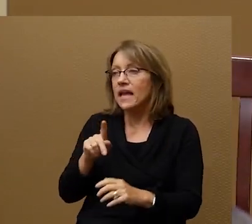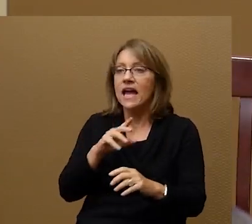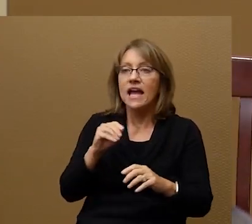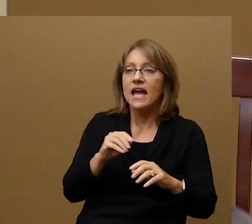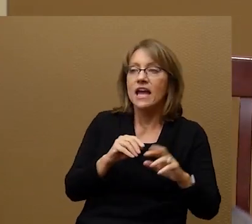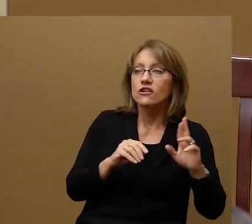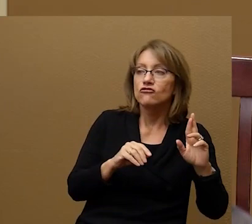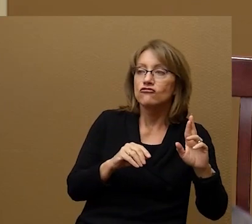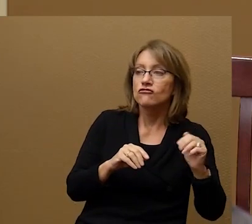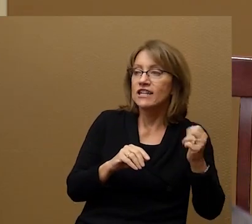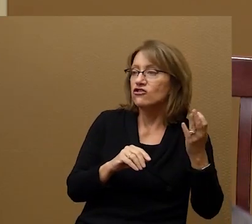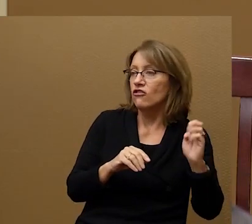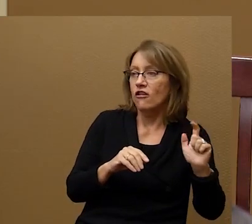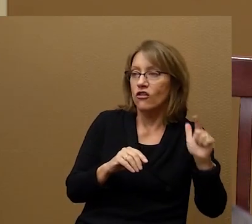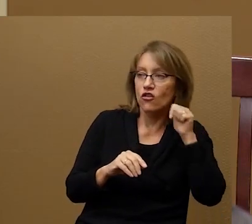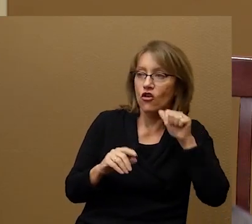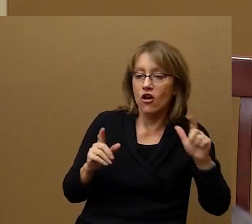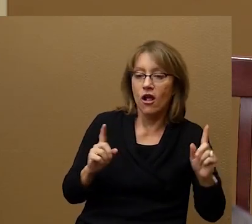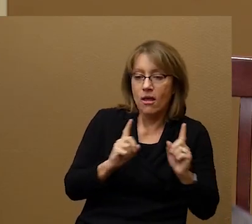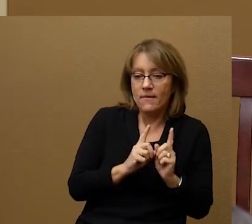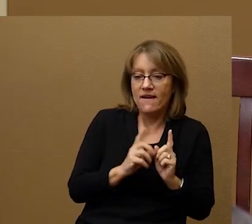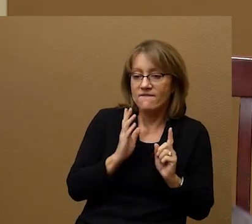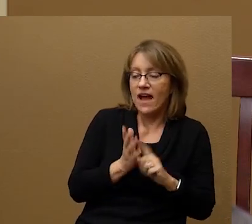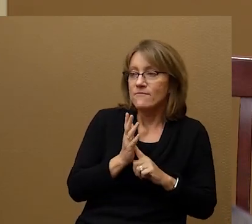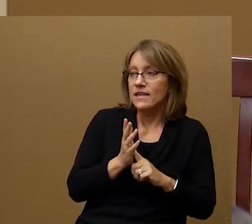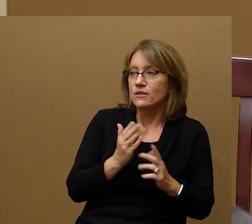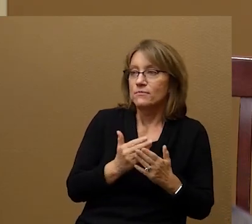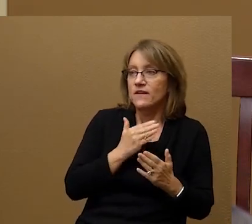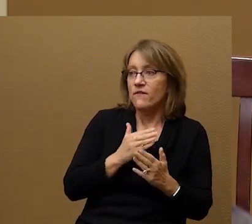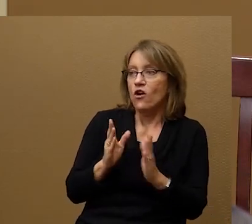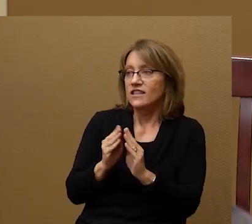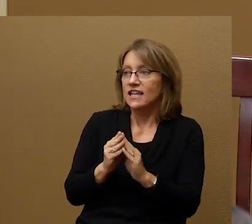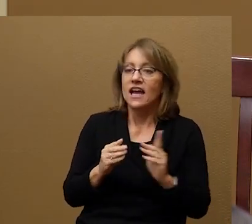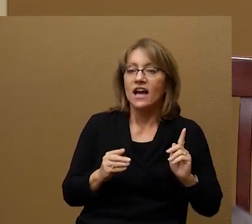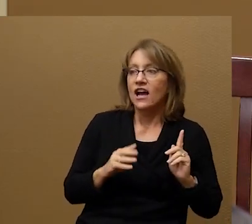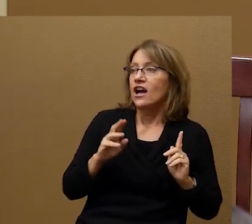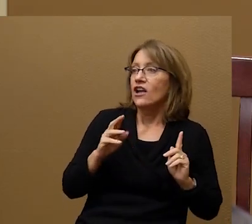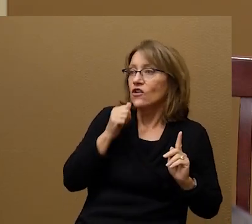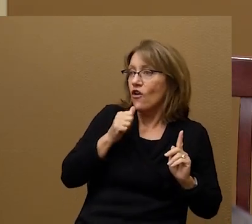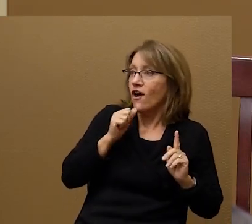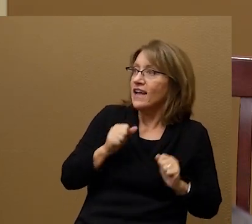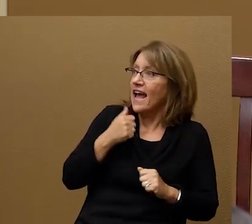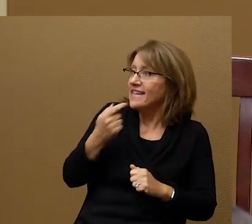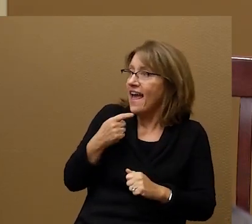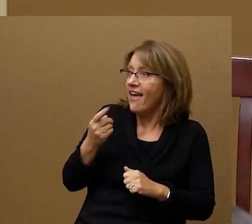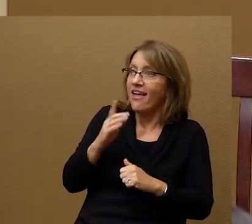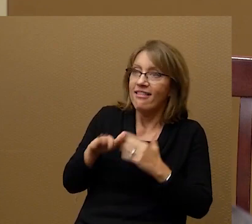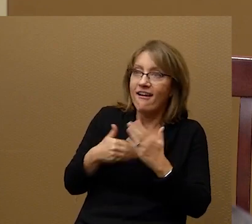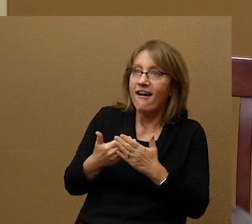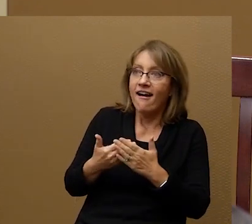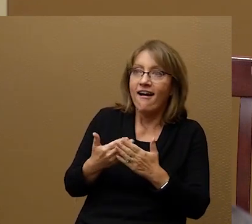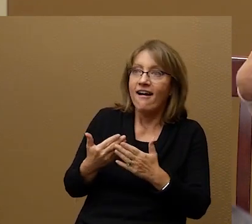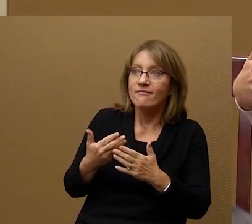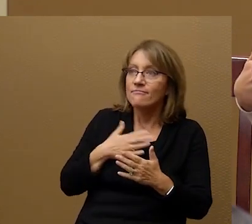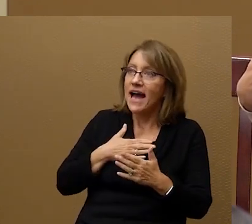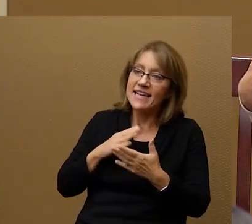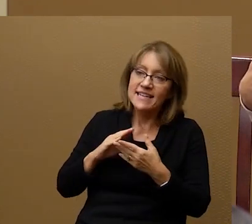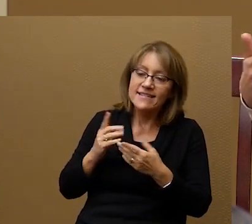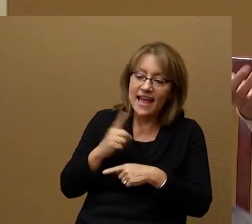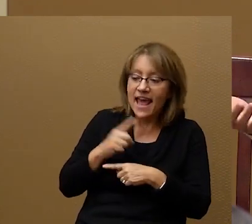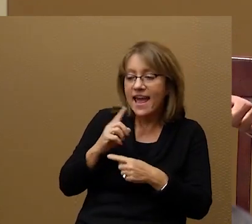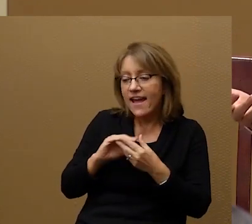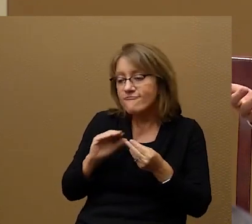the therapy session. And Rachel gets to tell the SLP all about her day. Now they sit